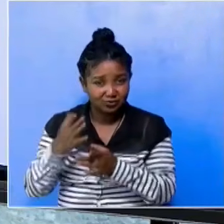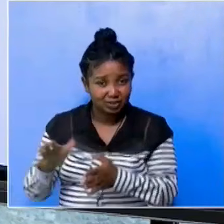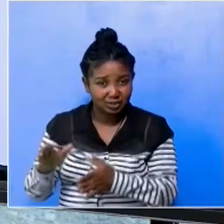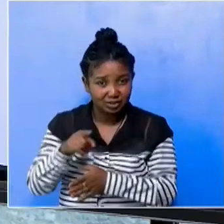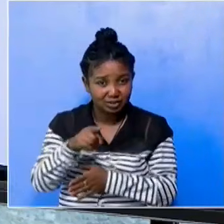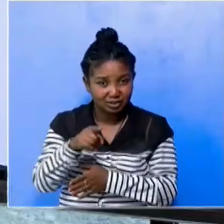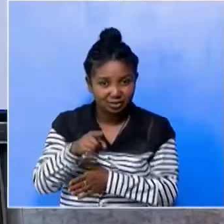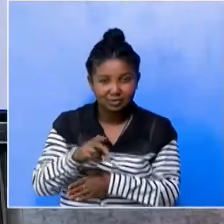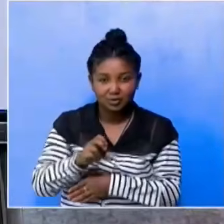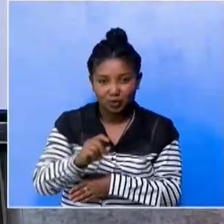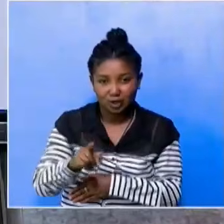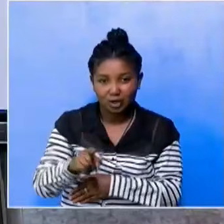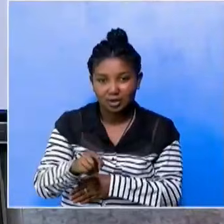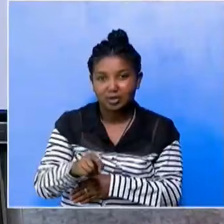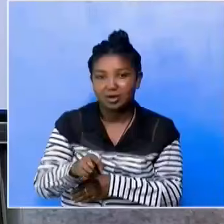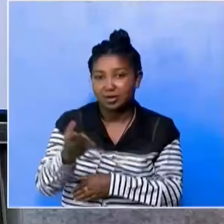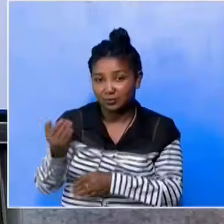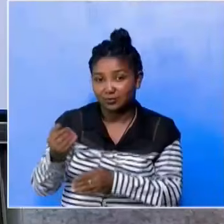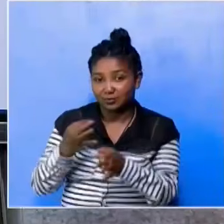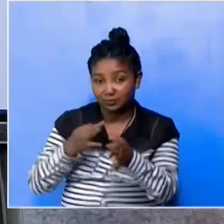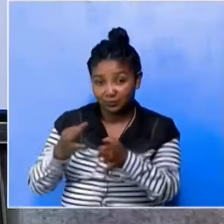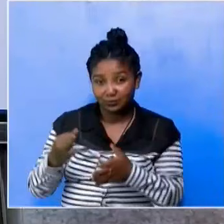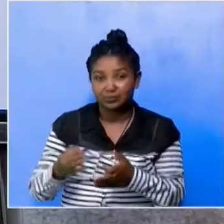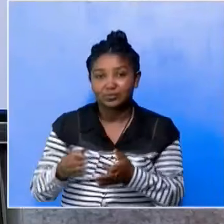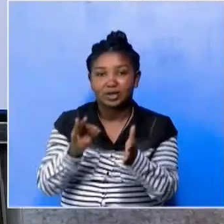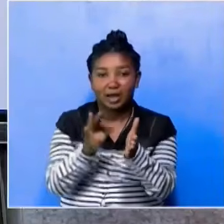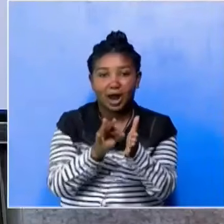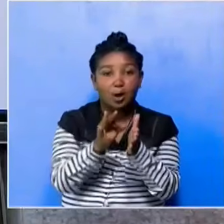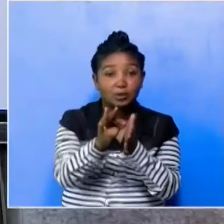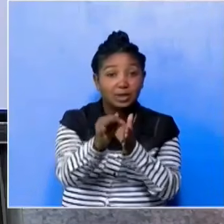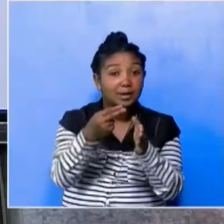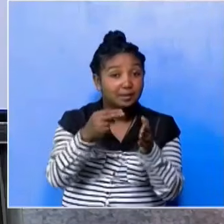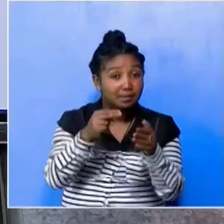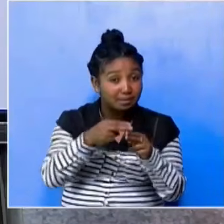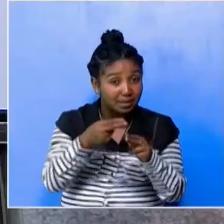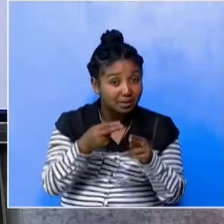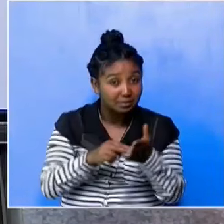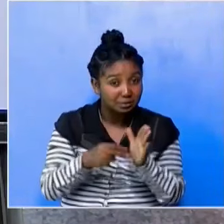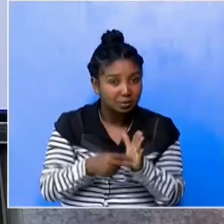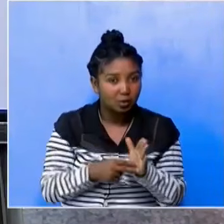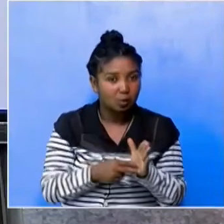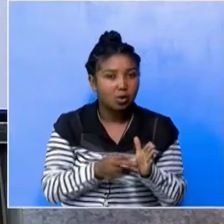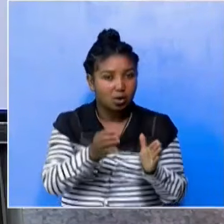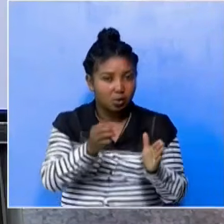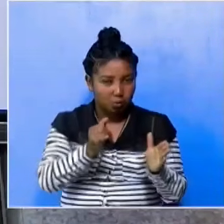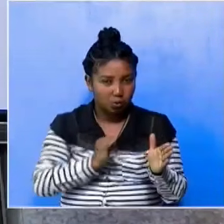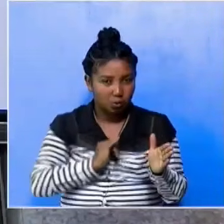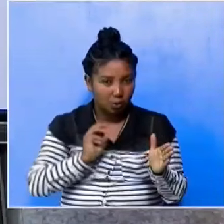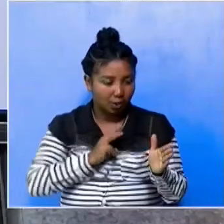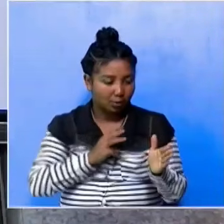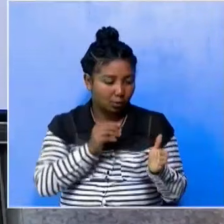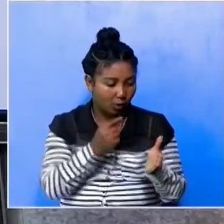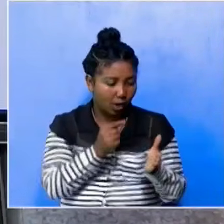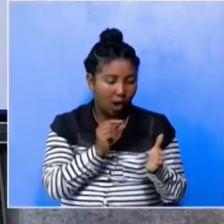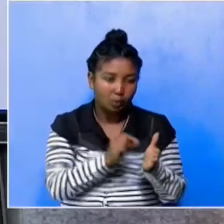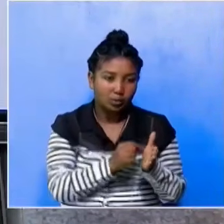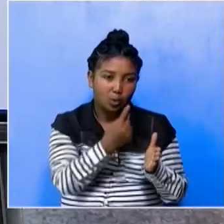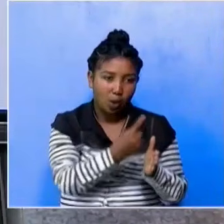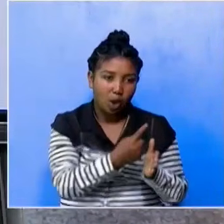As we've said so far, countable means something which can be counted.